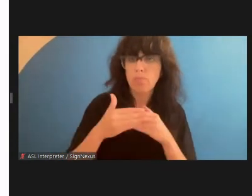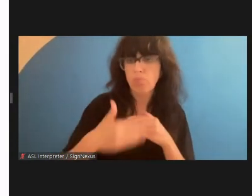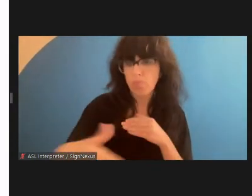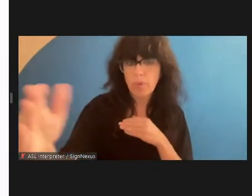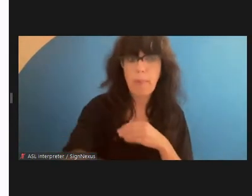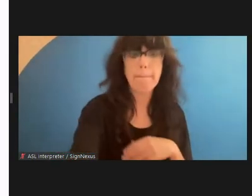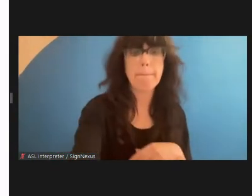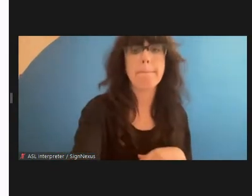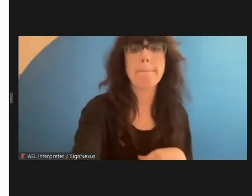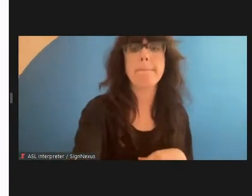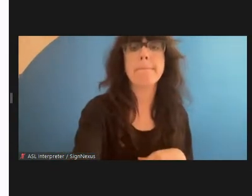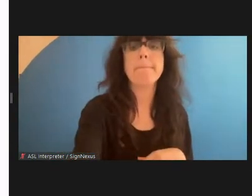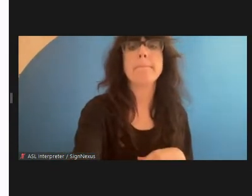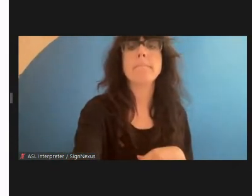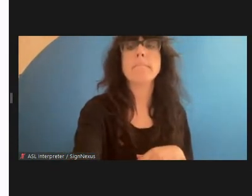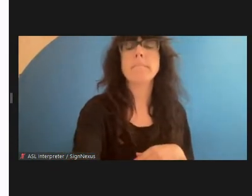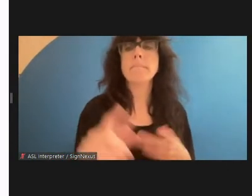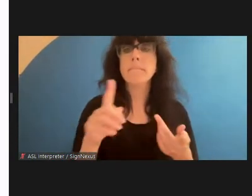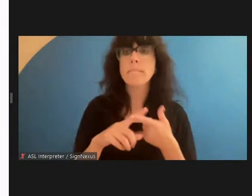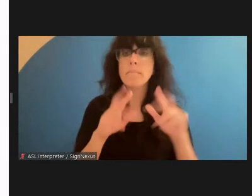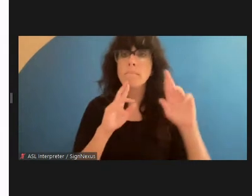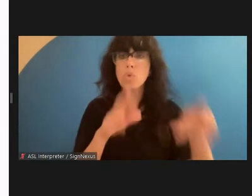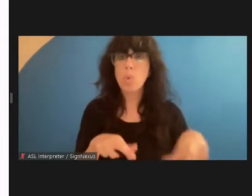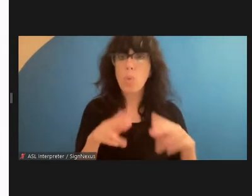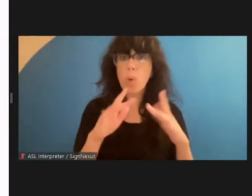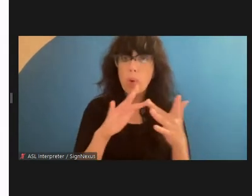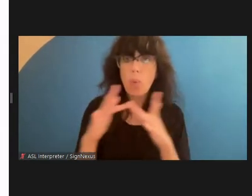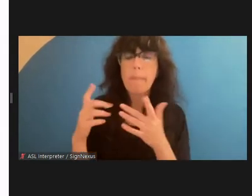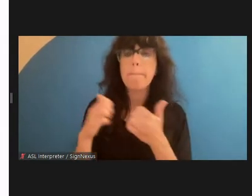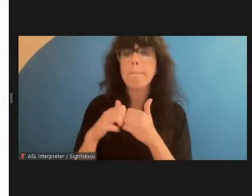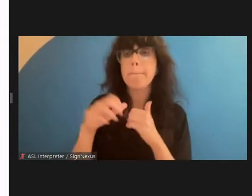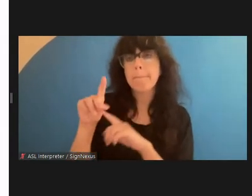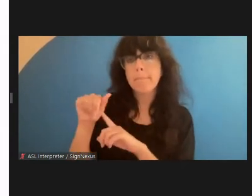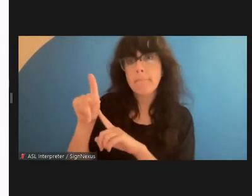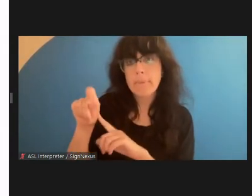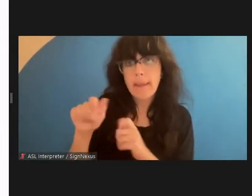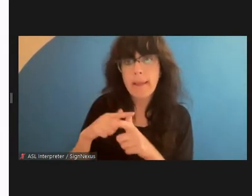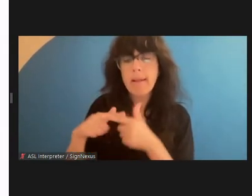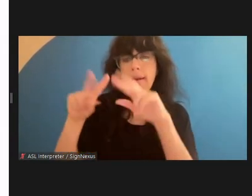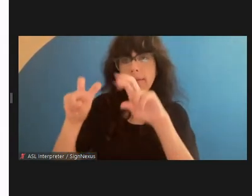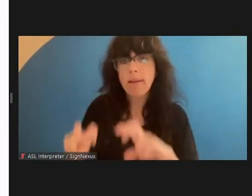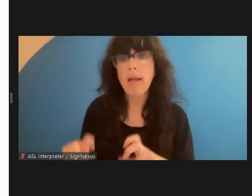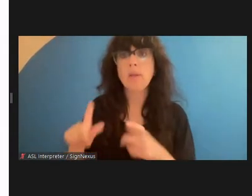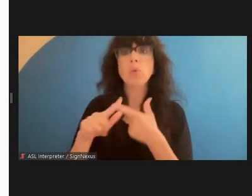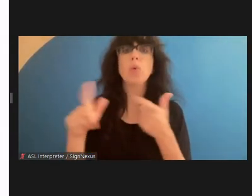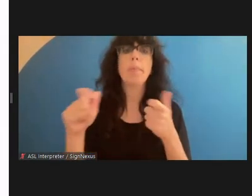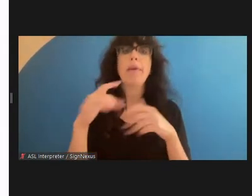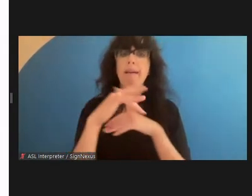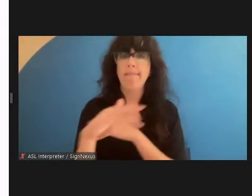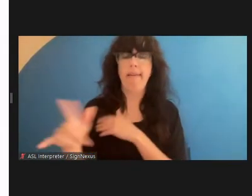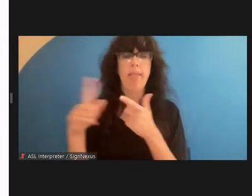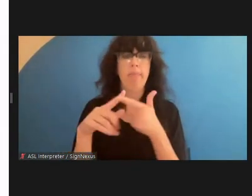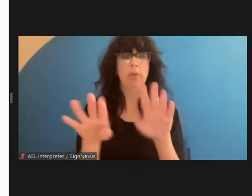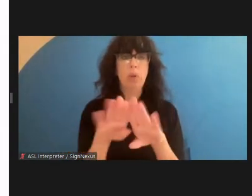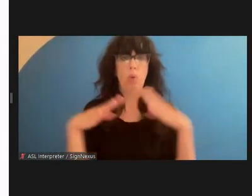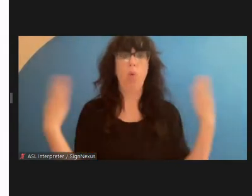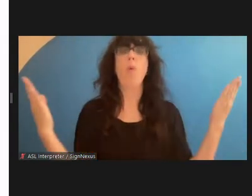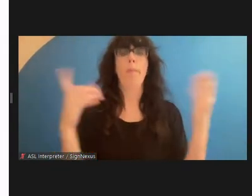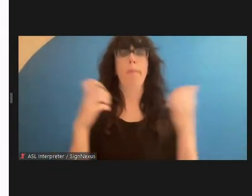the reporting website will make data analysis and visualizations available in open data format to the greatest extent